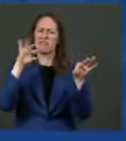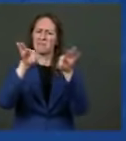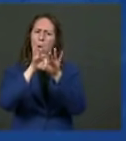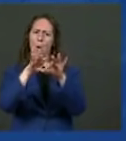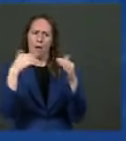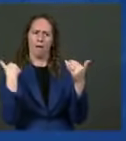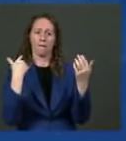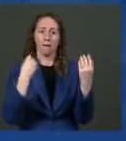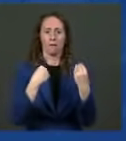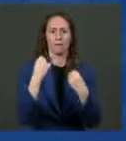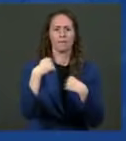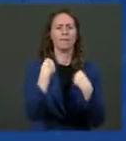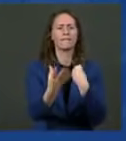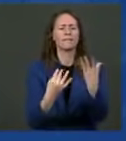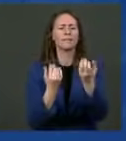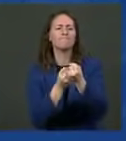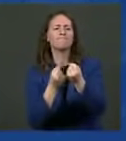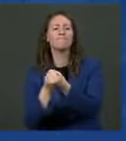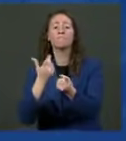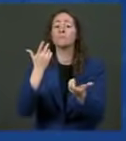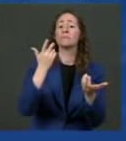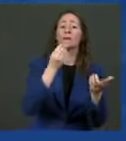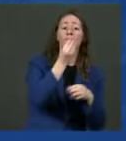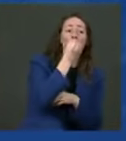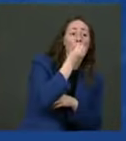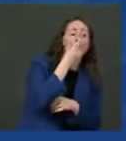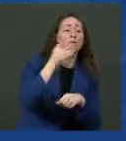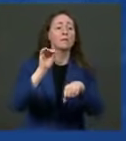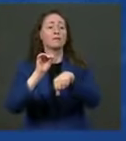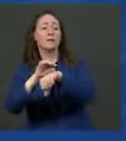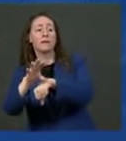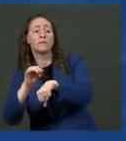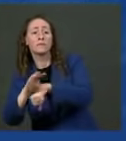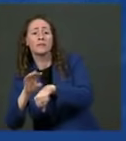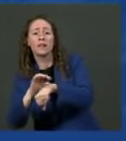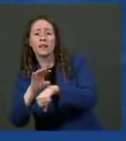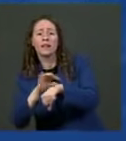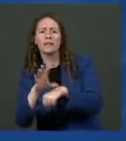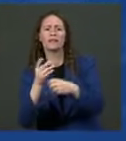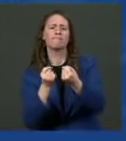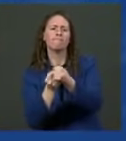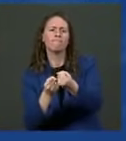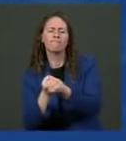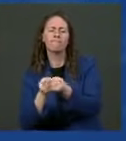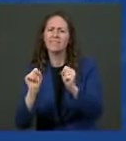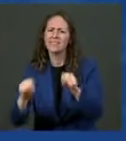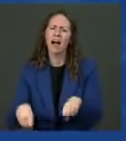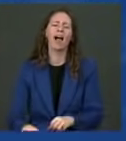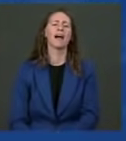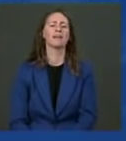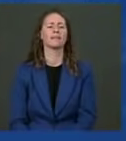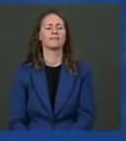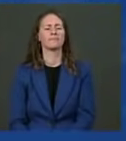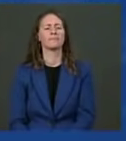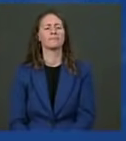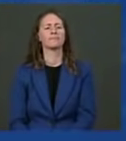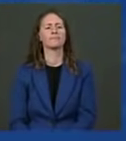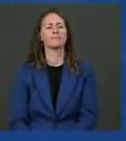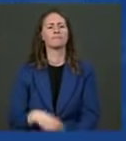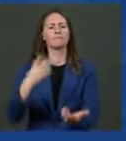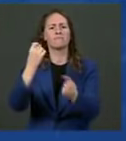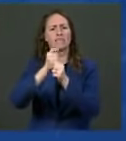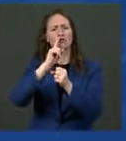school counseling, that helps the students stay physically and mentally alert. But I want folks to